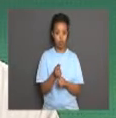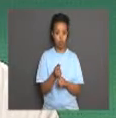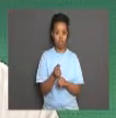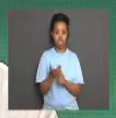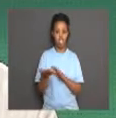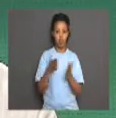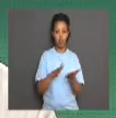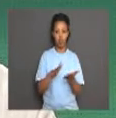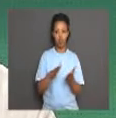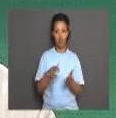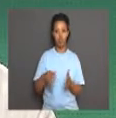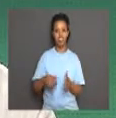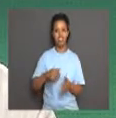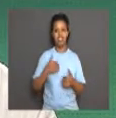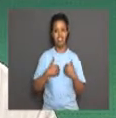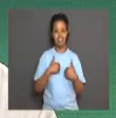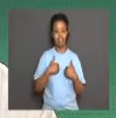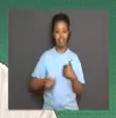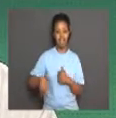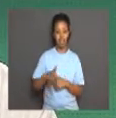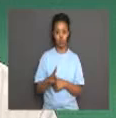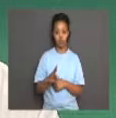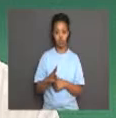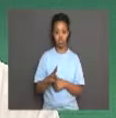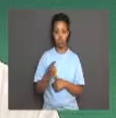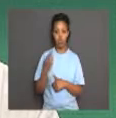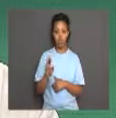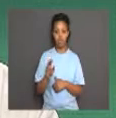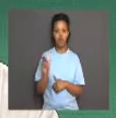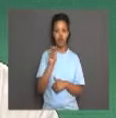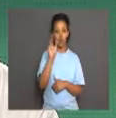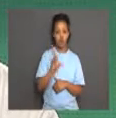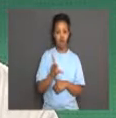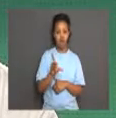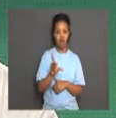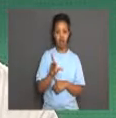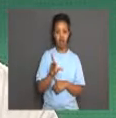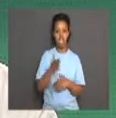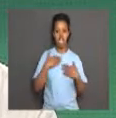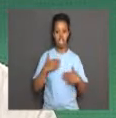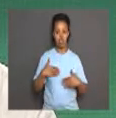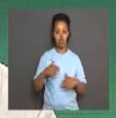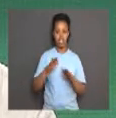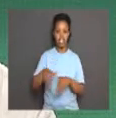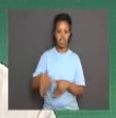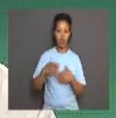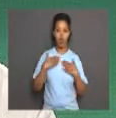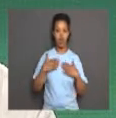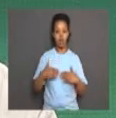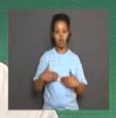the dead animal, plant, or the imprint left from the remains of the